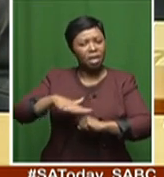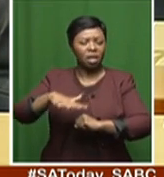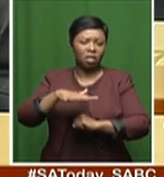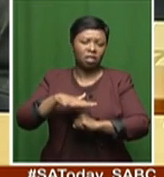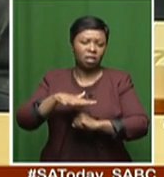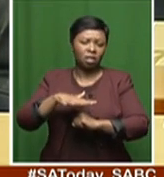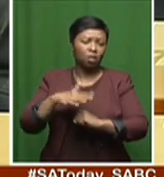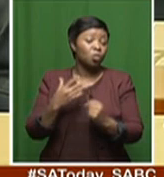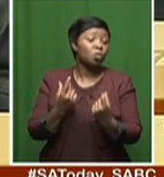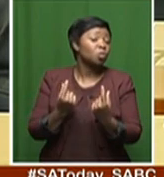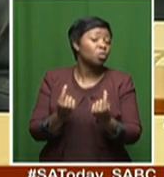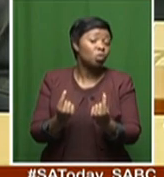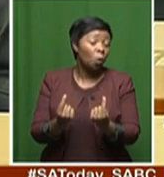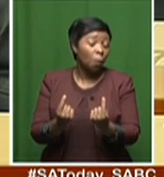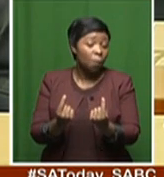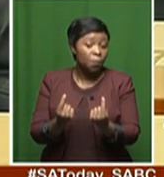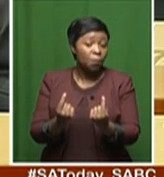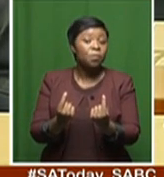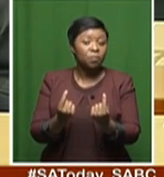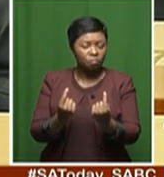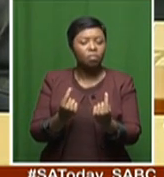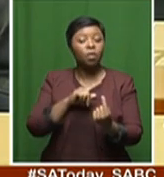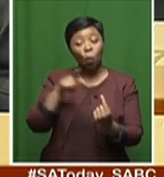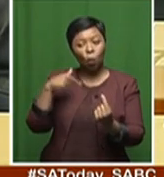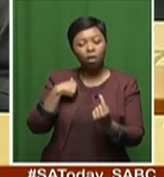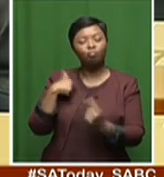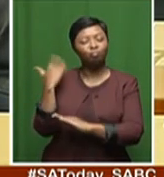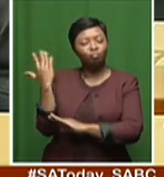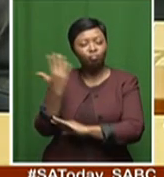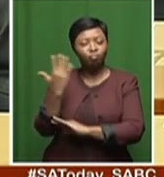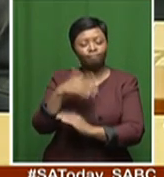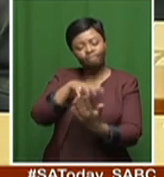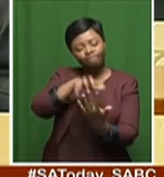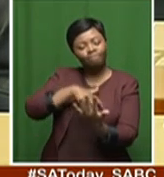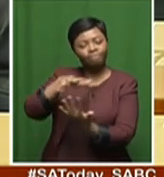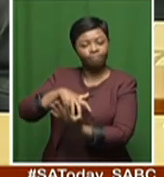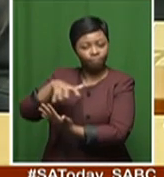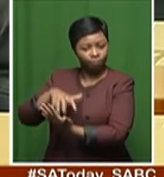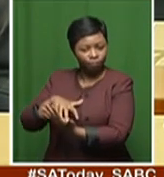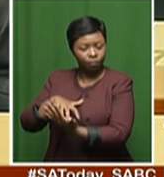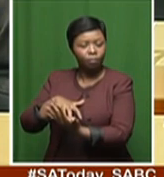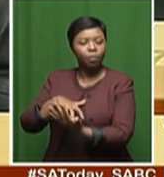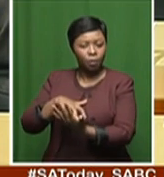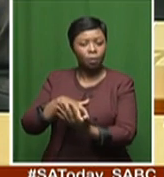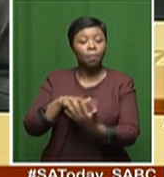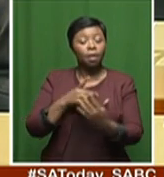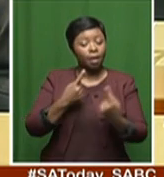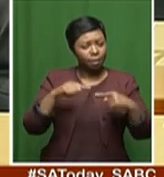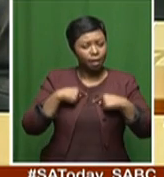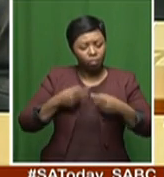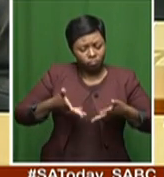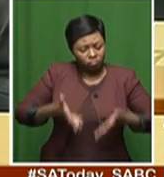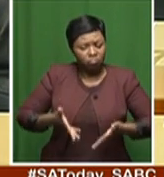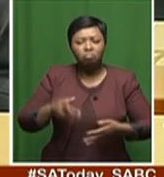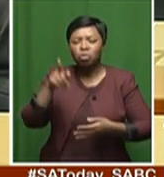present our statement and to present ourselves to be questioned by